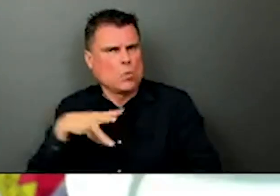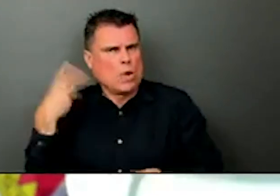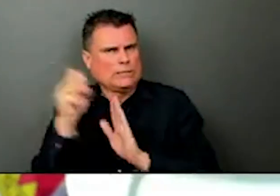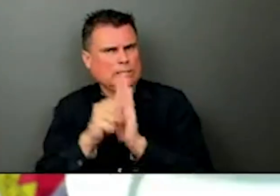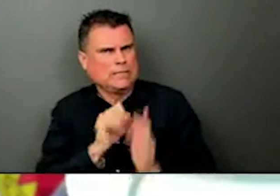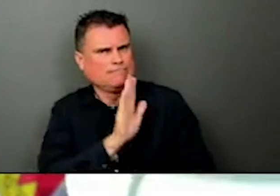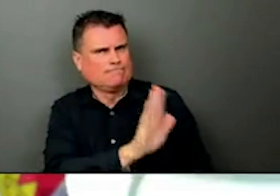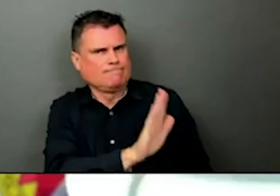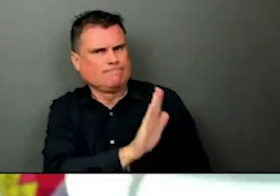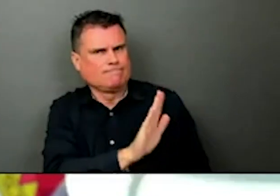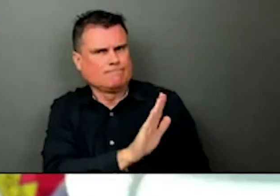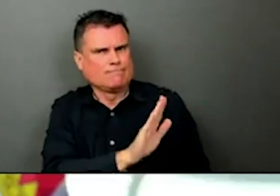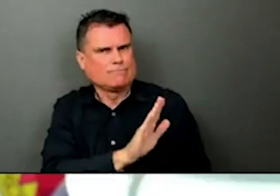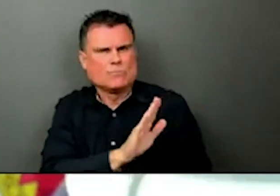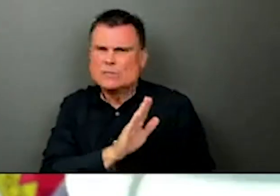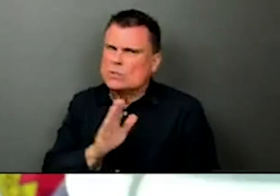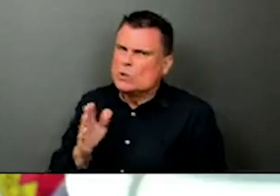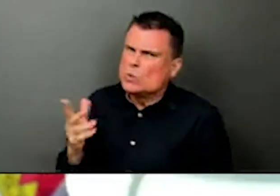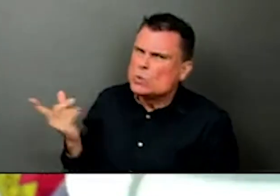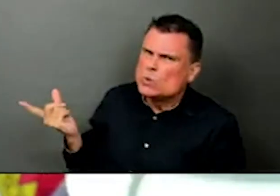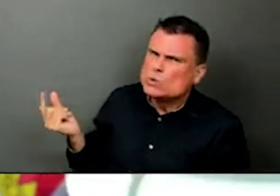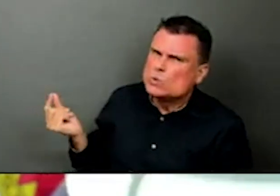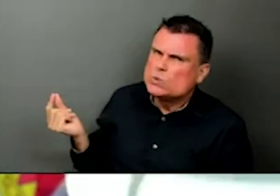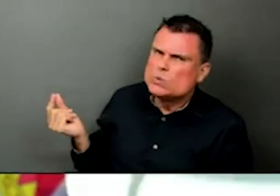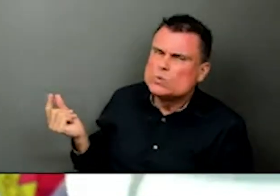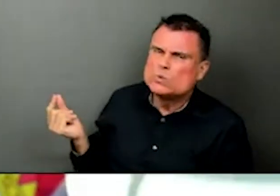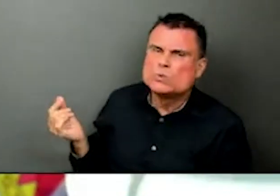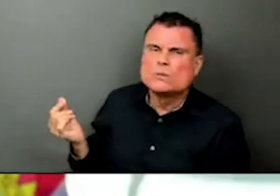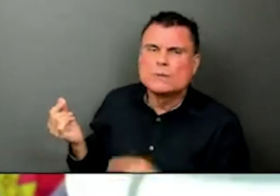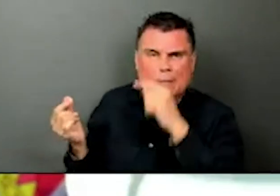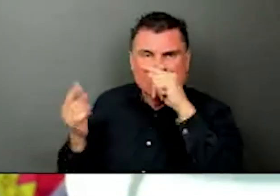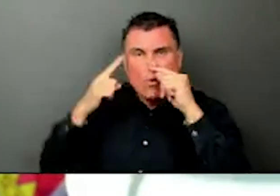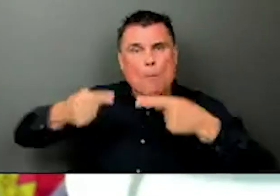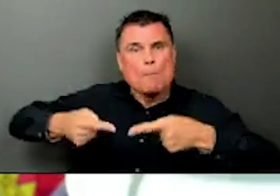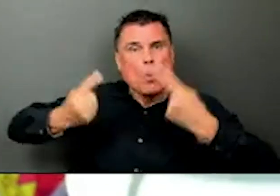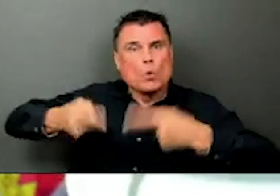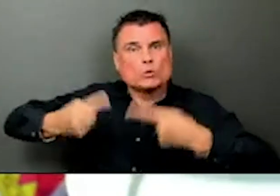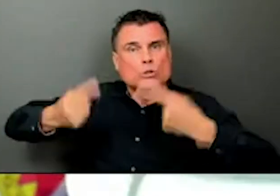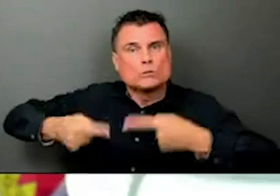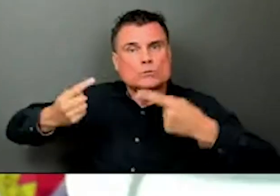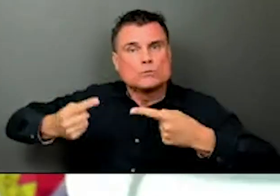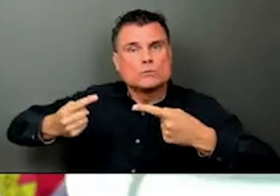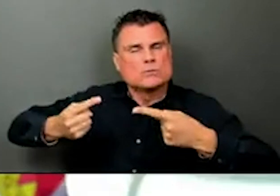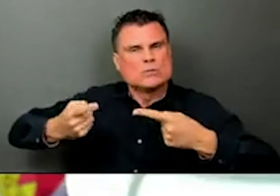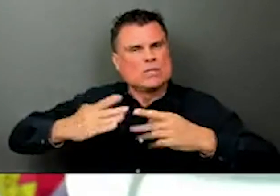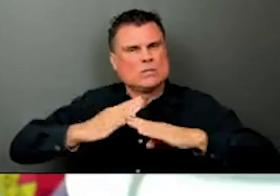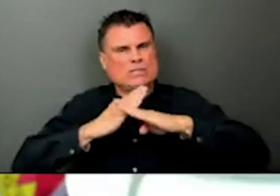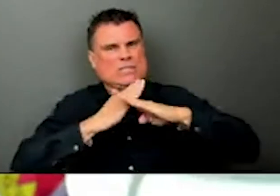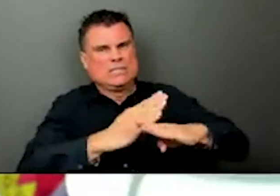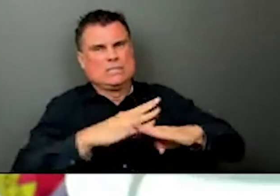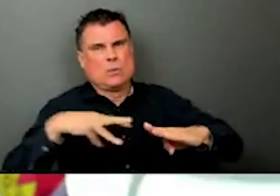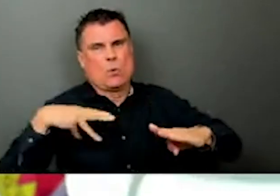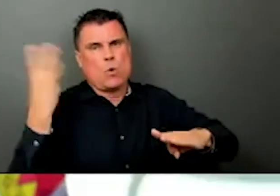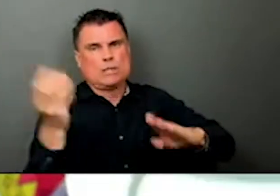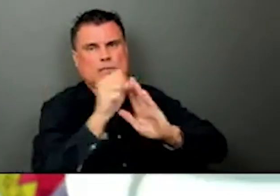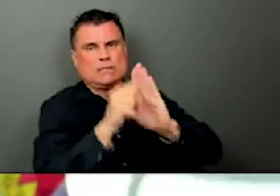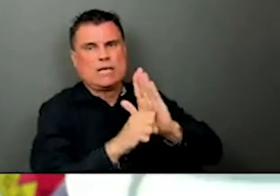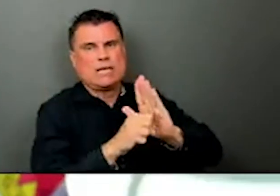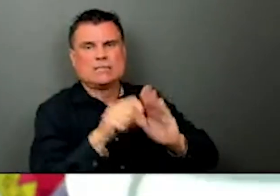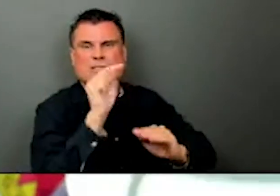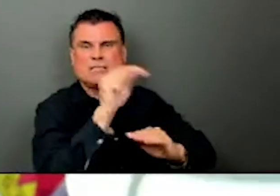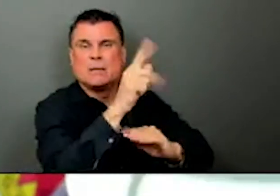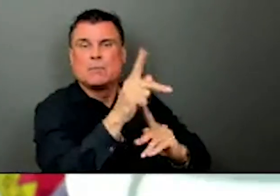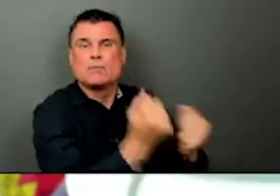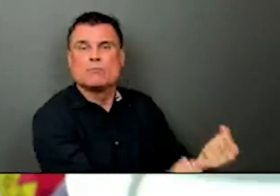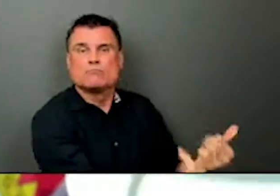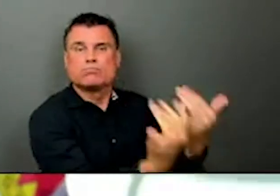be vaccinated trying to visit British Columbia? Thank you for your question. The single most important way we can